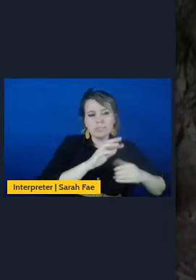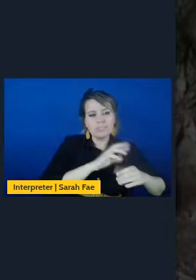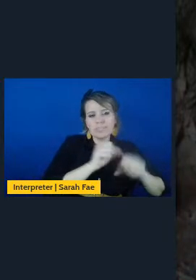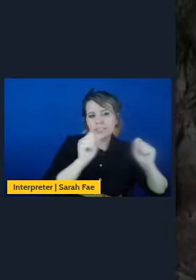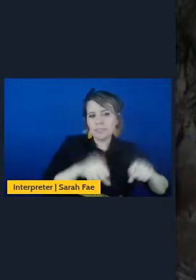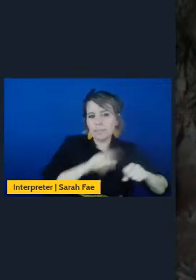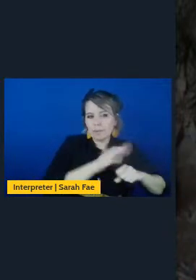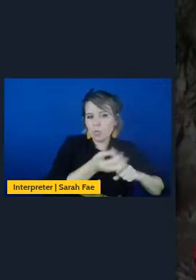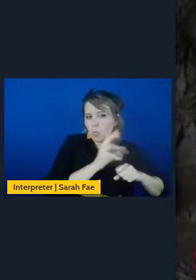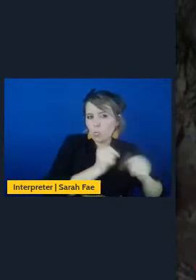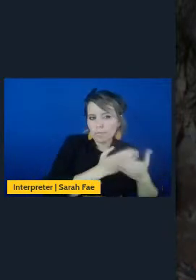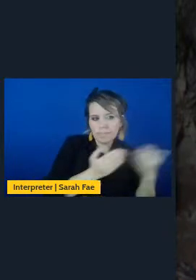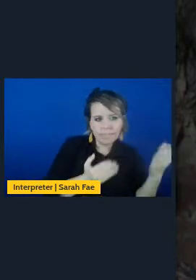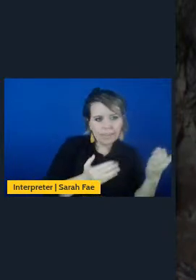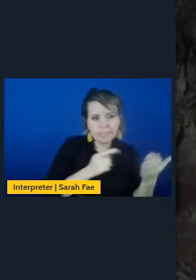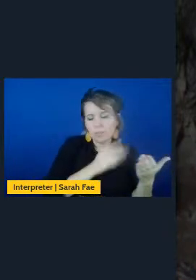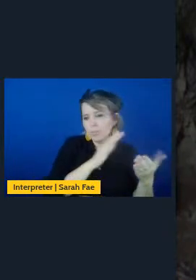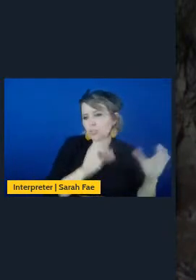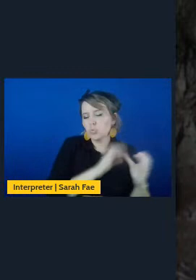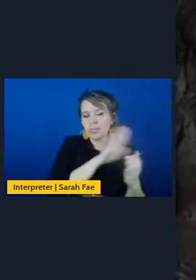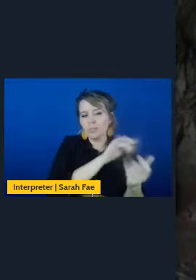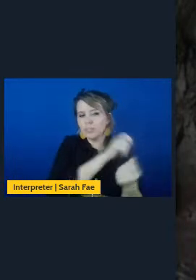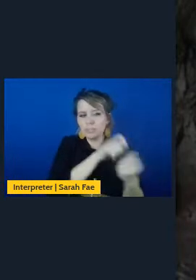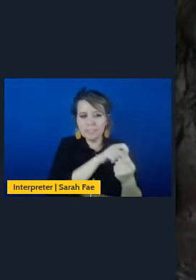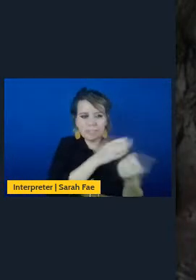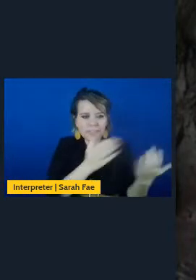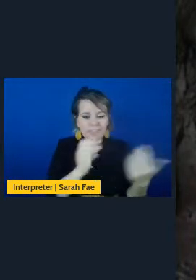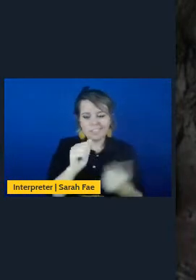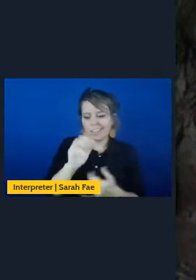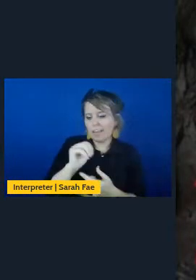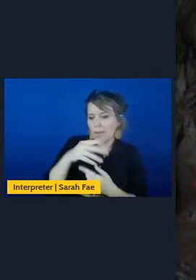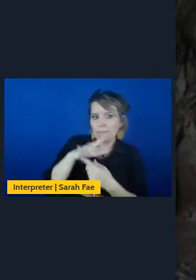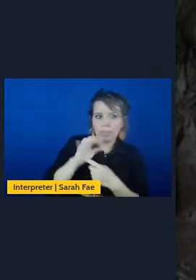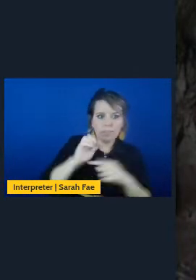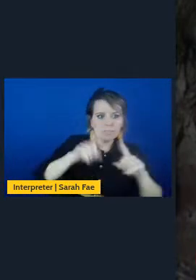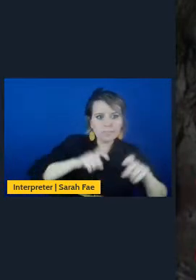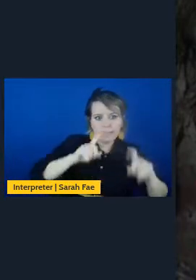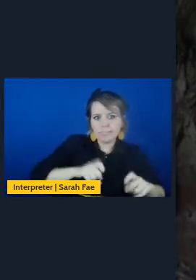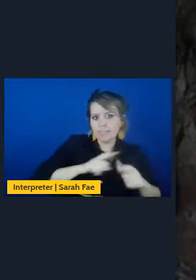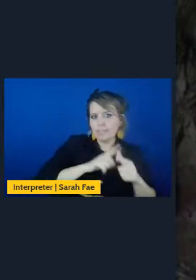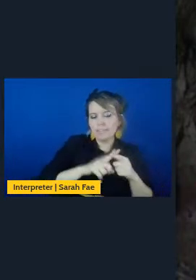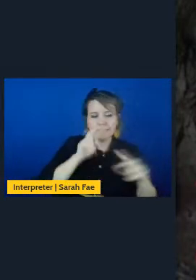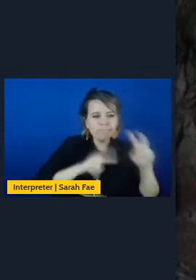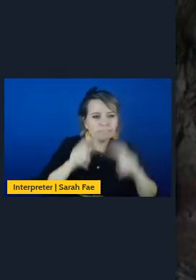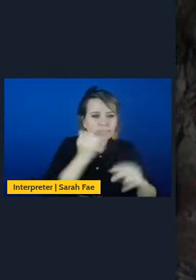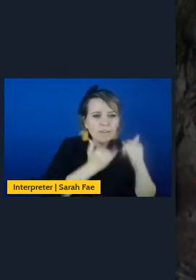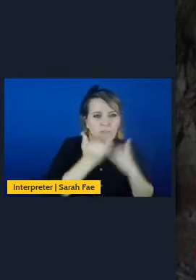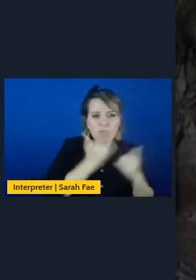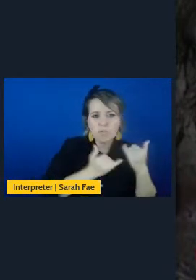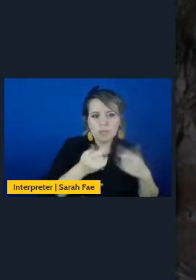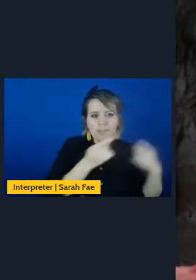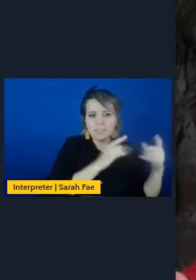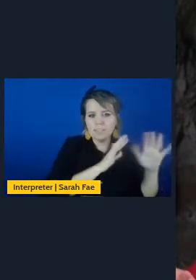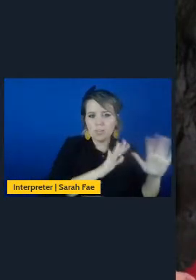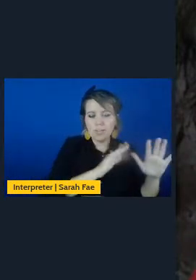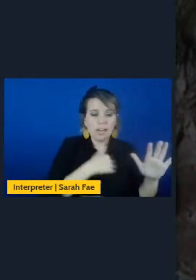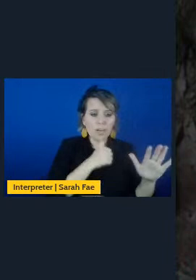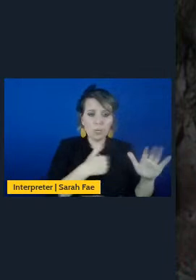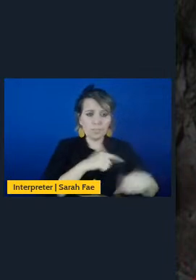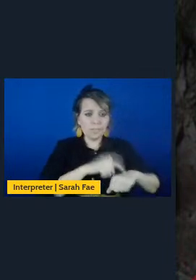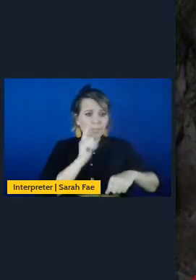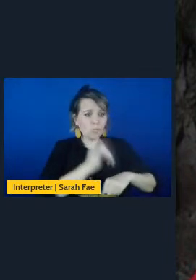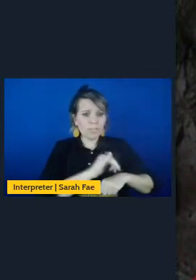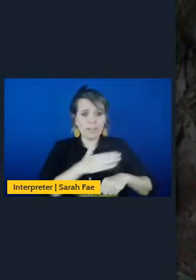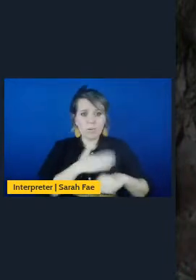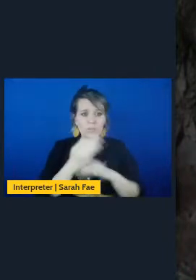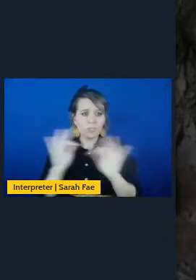They'll do canary deployments. They'll do ample testing and look at error rates and the rest. And I don't have time for that on a free